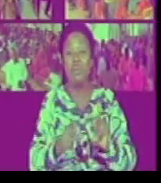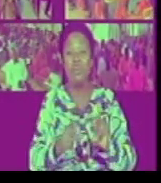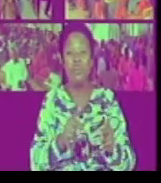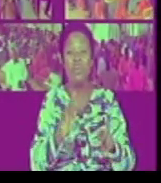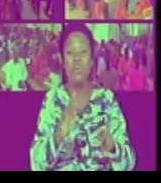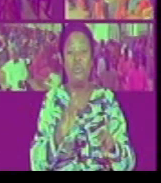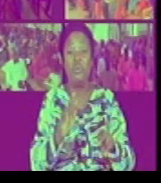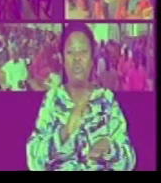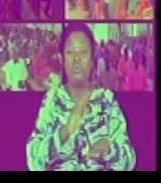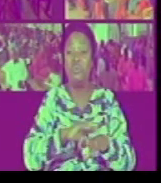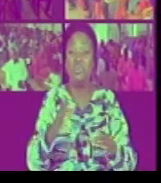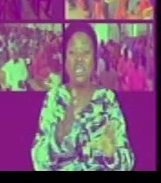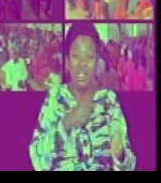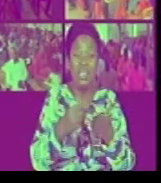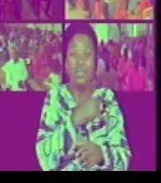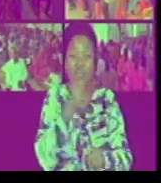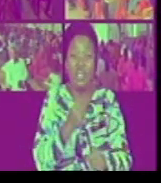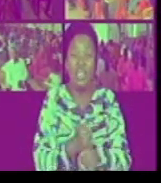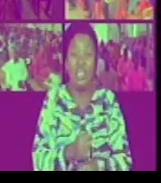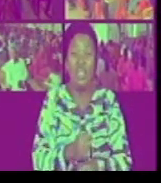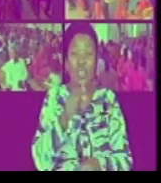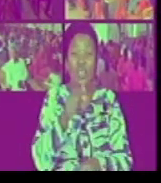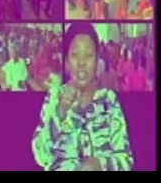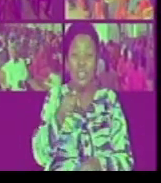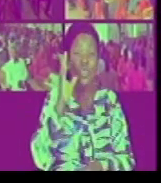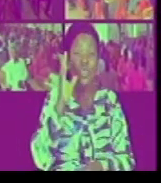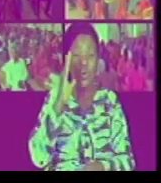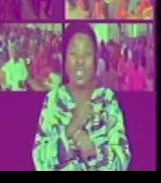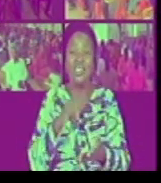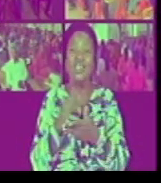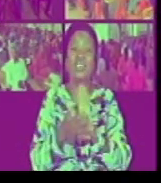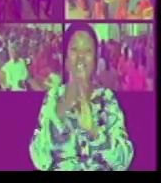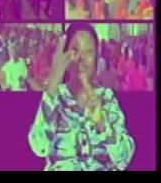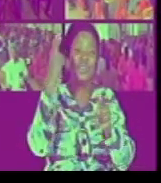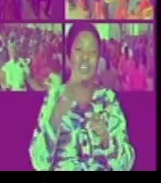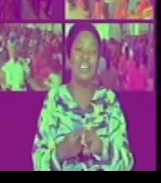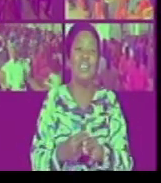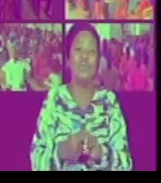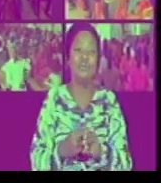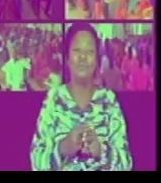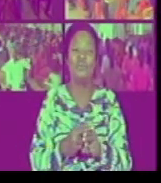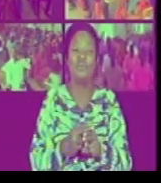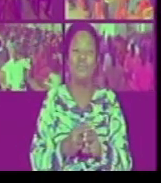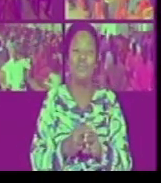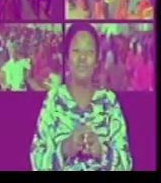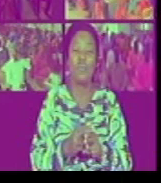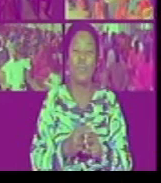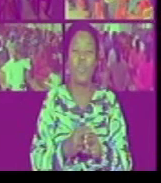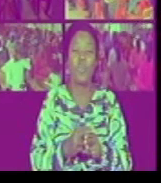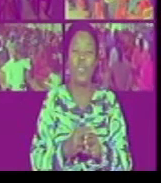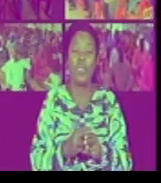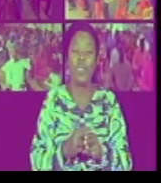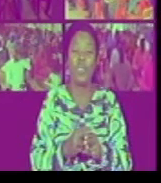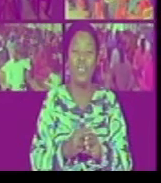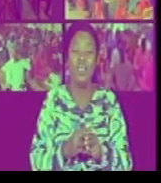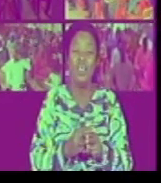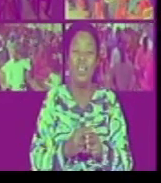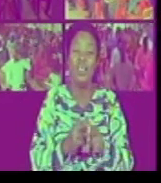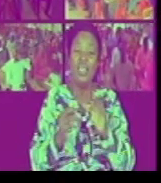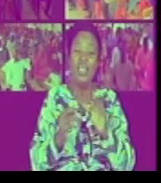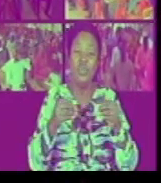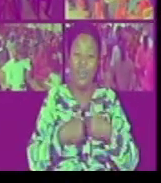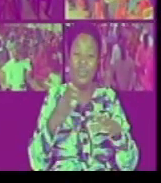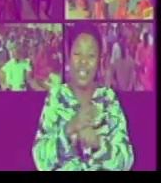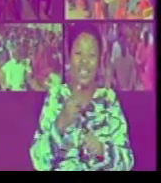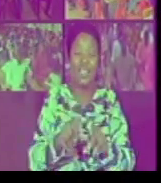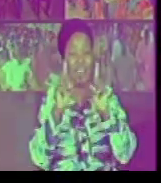year, you'll get it in Jesus' name. If you have already taken the exam and you have already